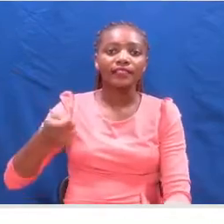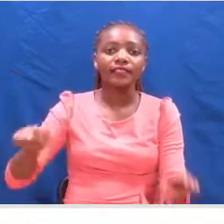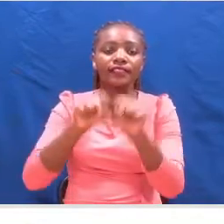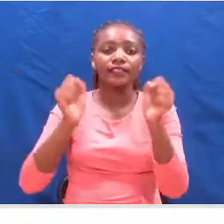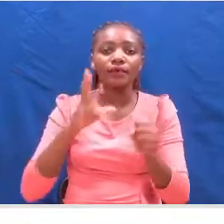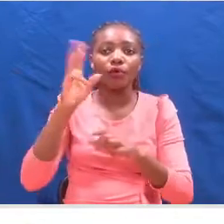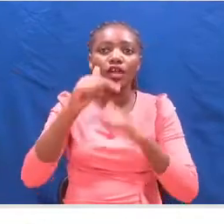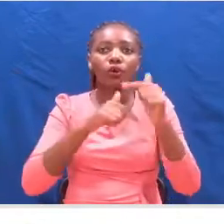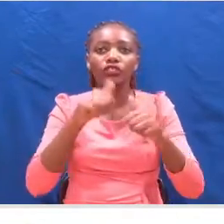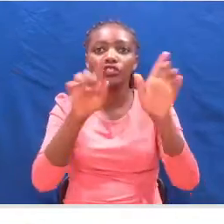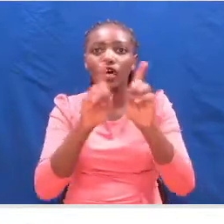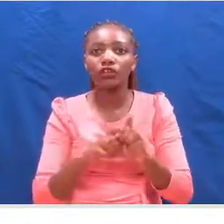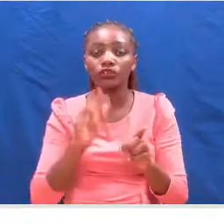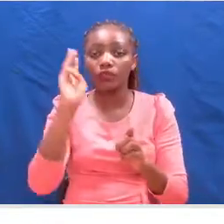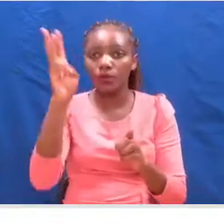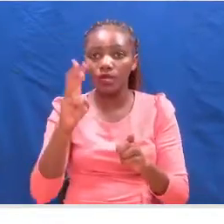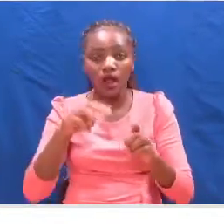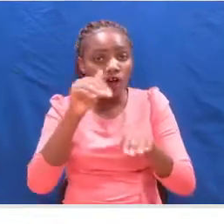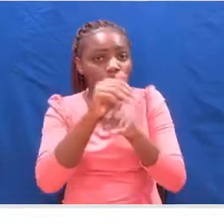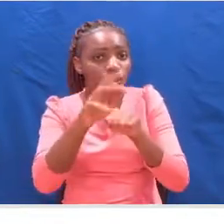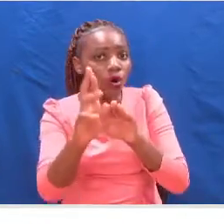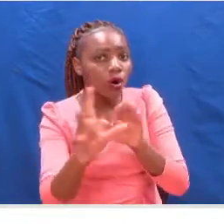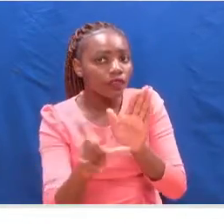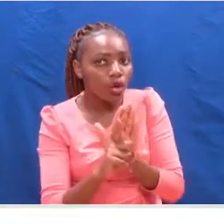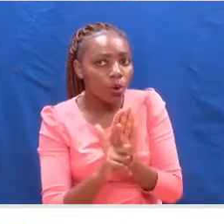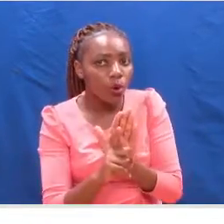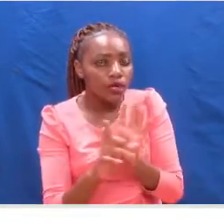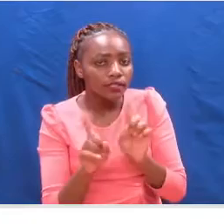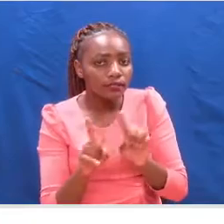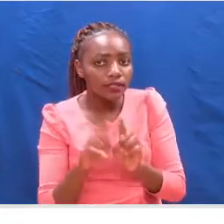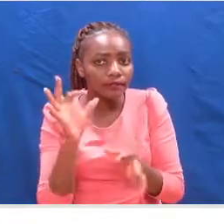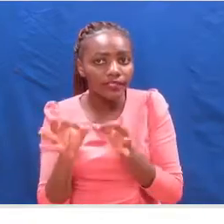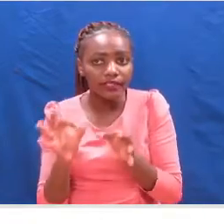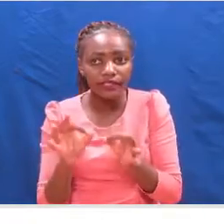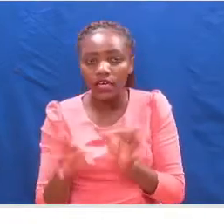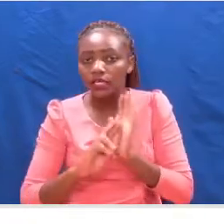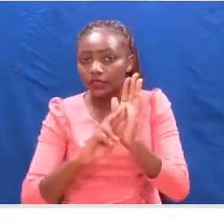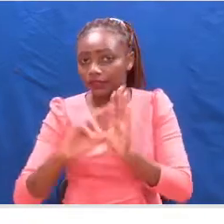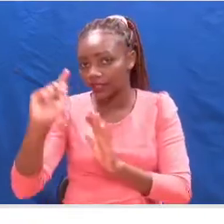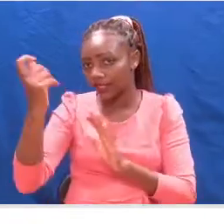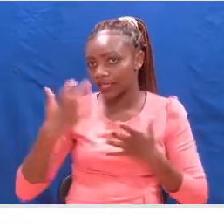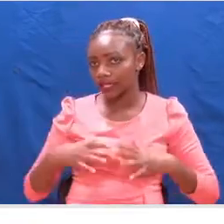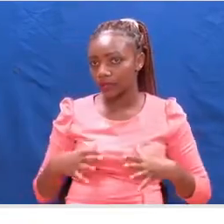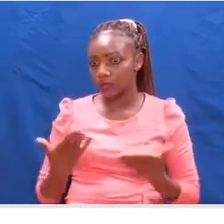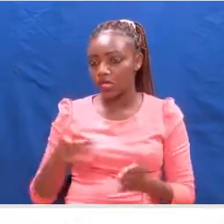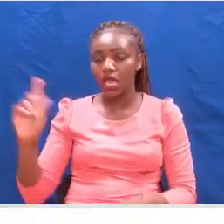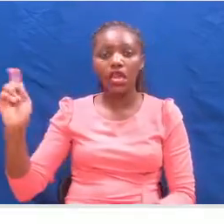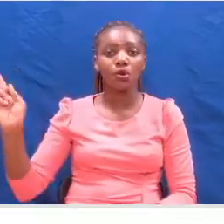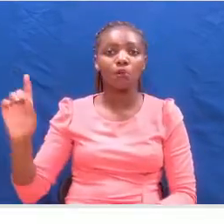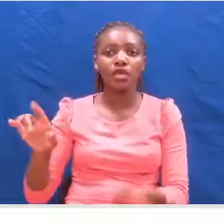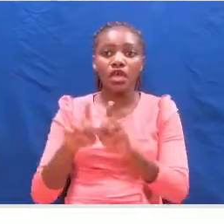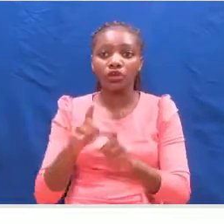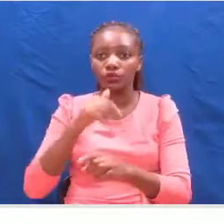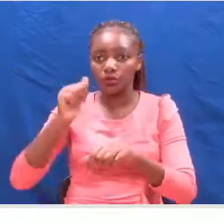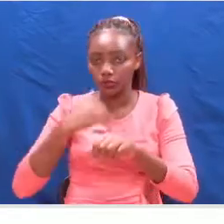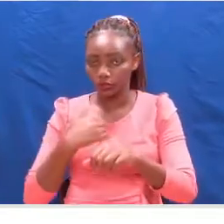prevail and they will uphold the law. They will uphold justice on behalf of the citizens of Nairobi. And we are going to